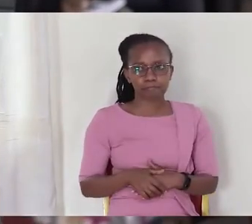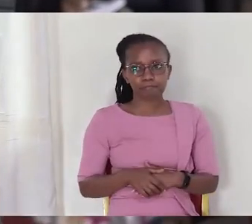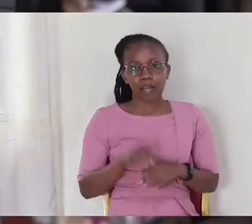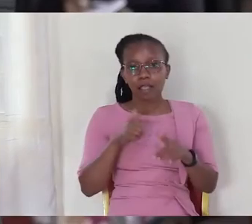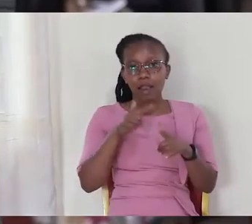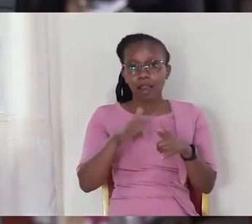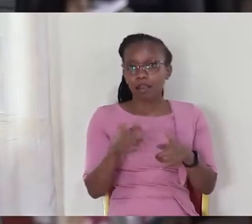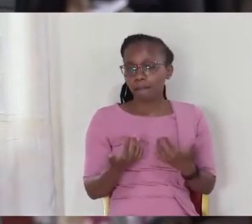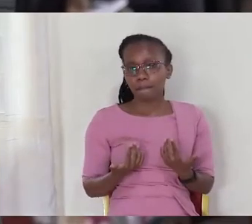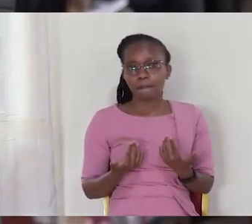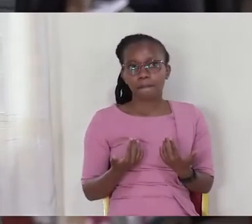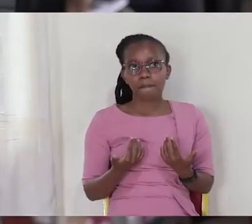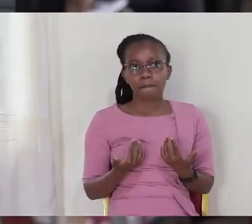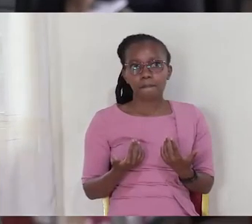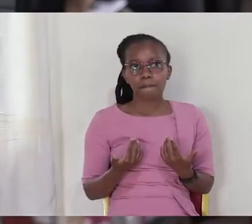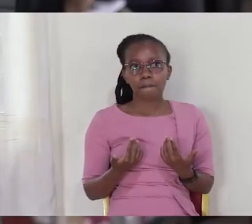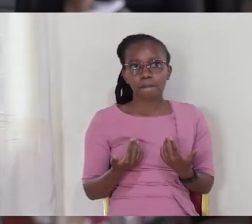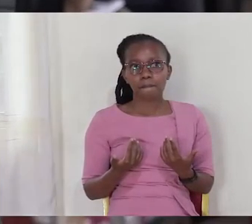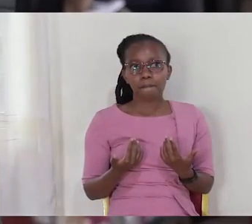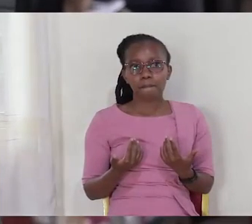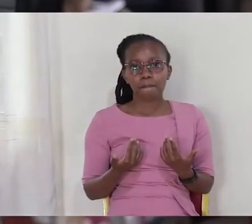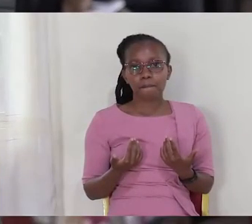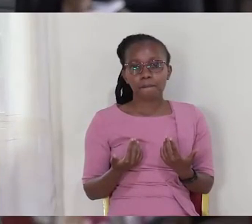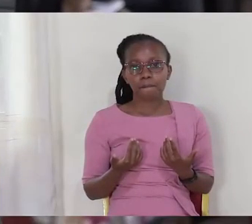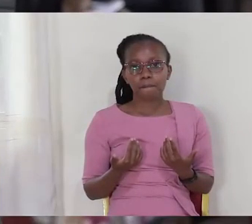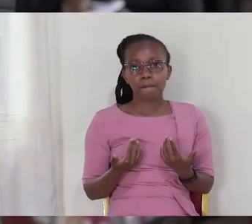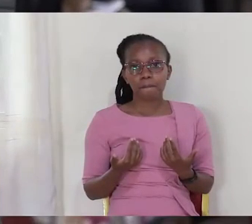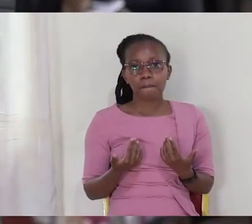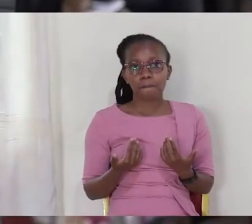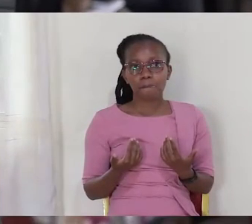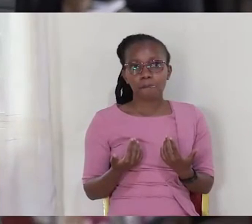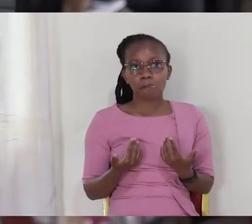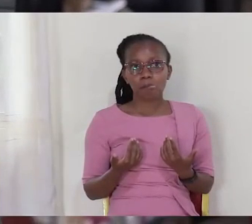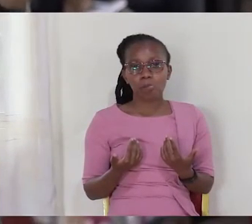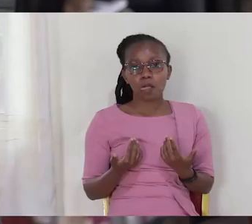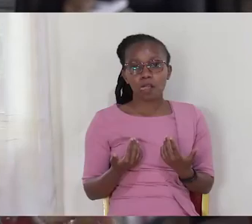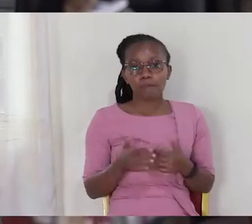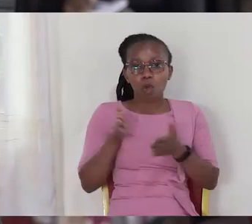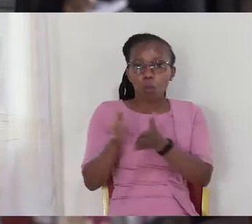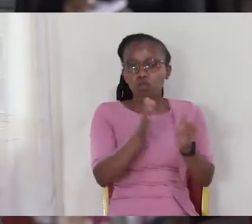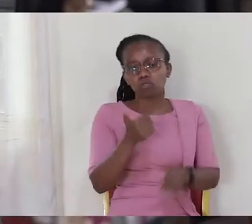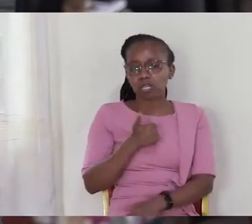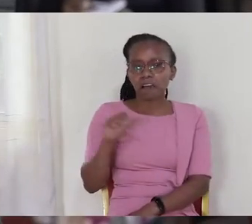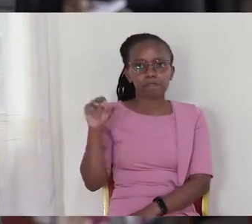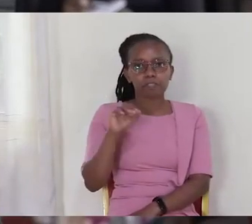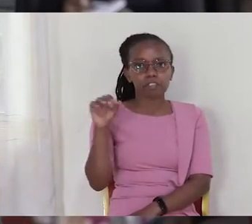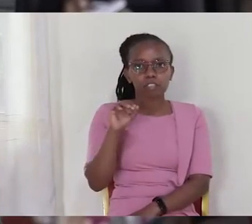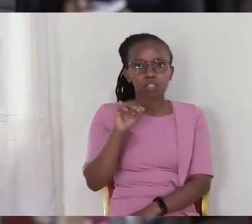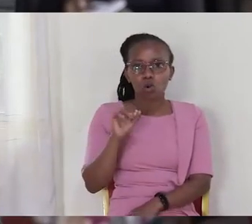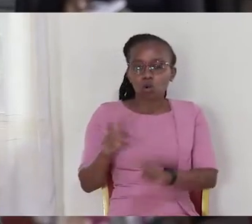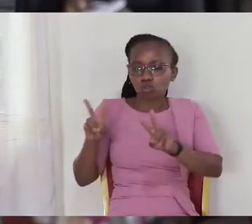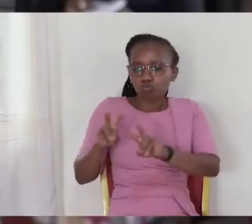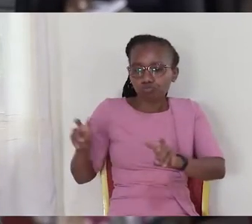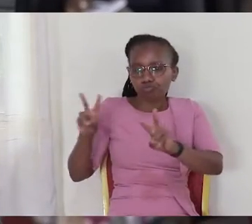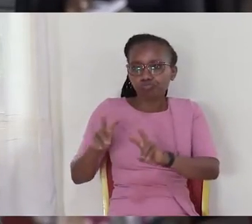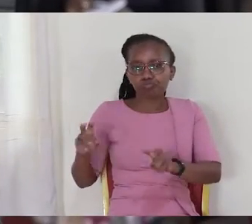And then the other facilities, that time nurses were also on strike. Eh? So there was also no opportunity for them also to seek medical